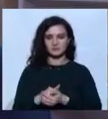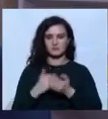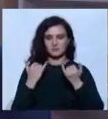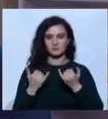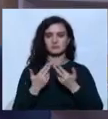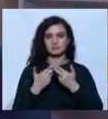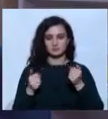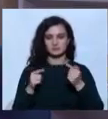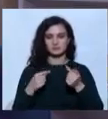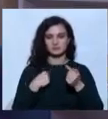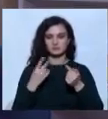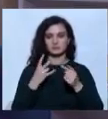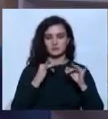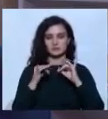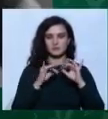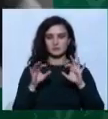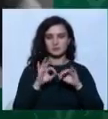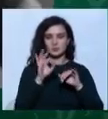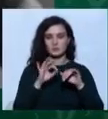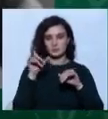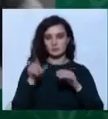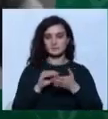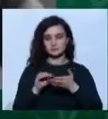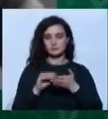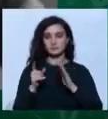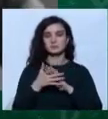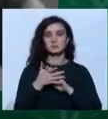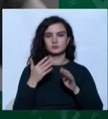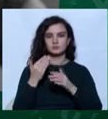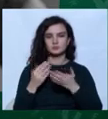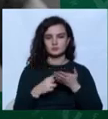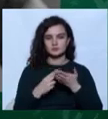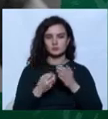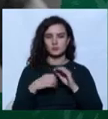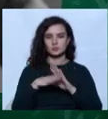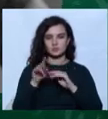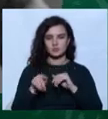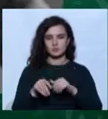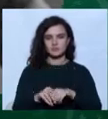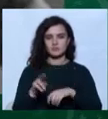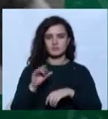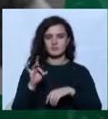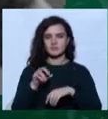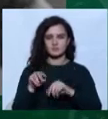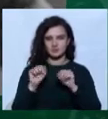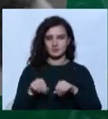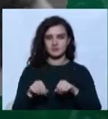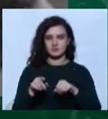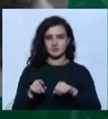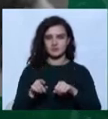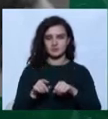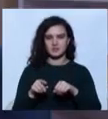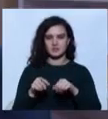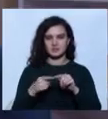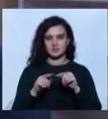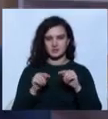Now, of course, we should talk about the author in order to understand our book better. Darrell, can you give us some background